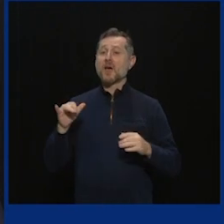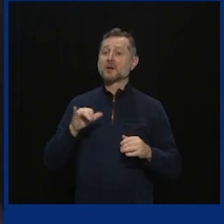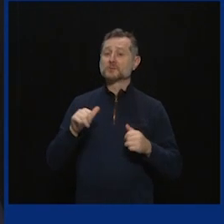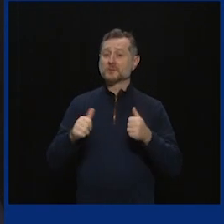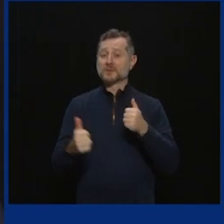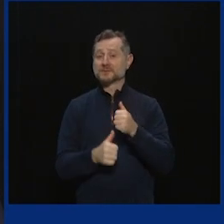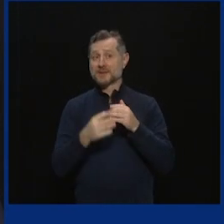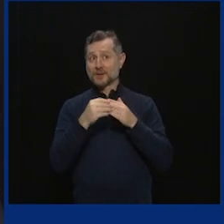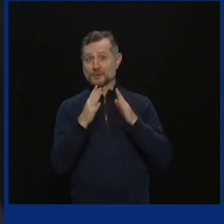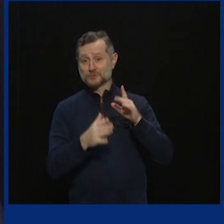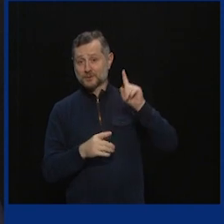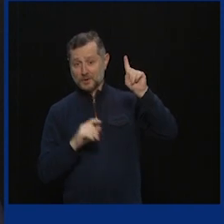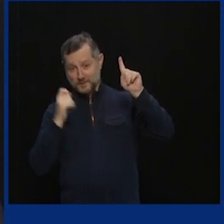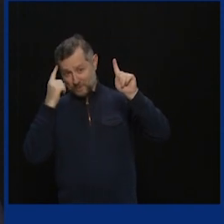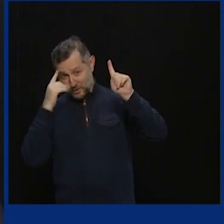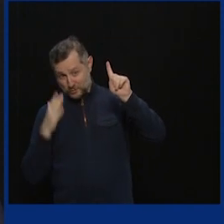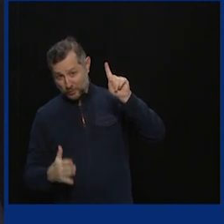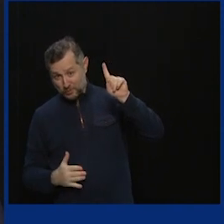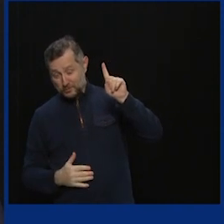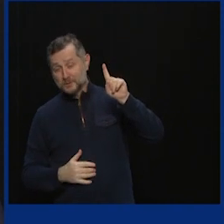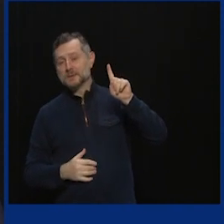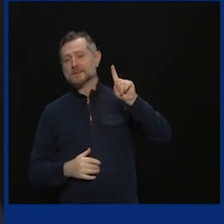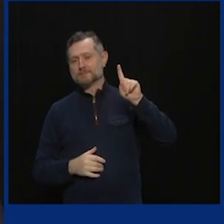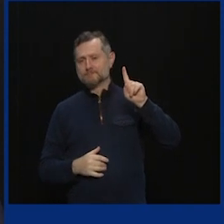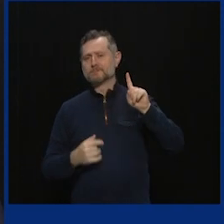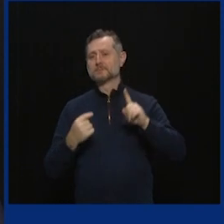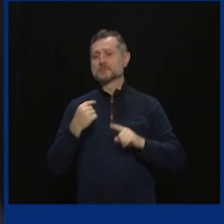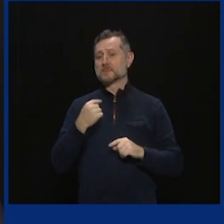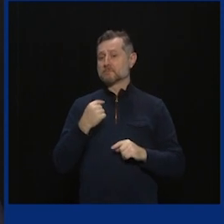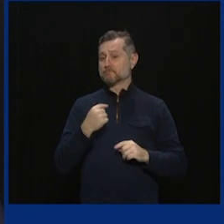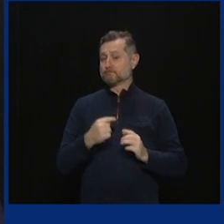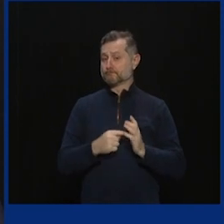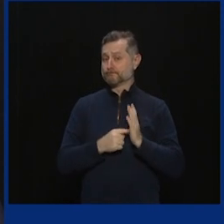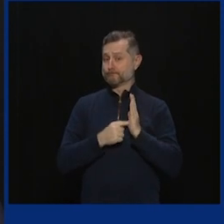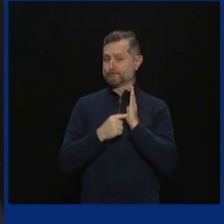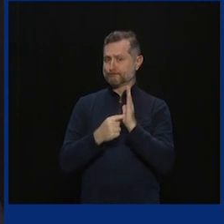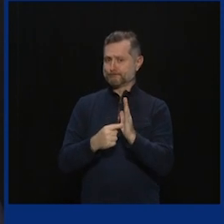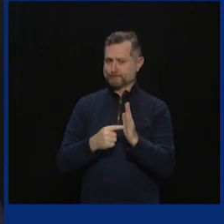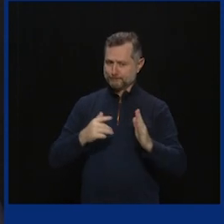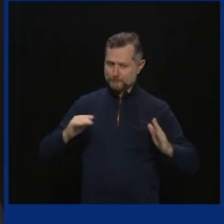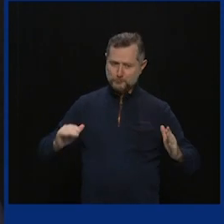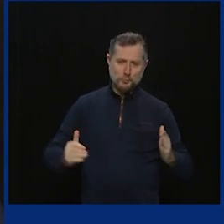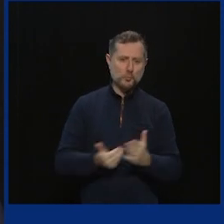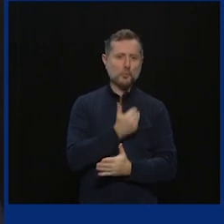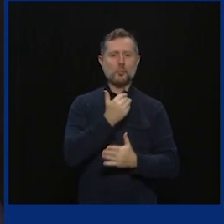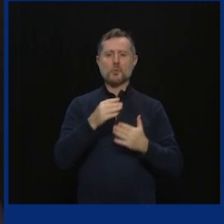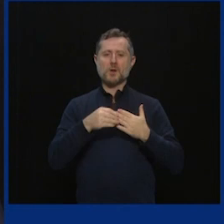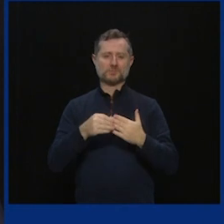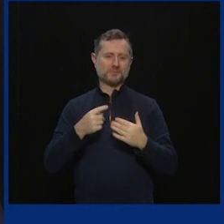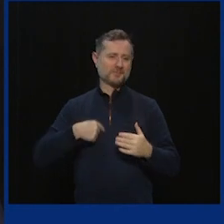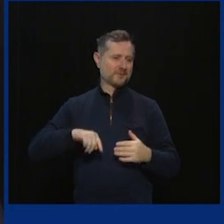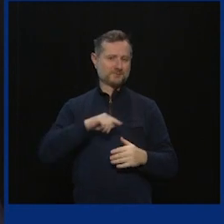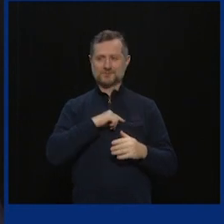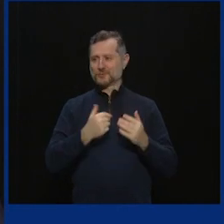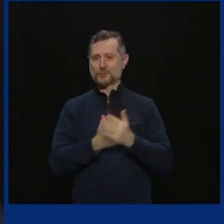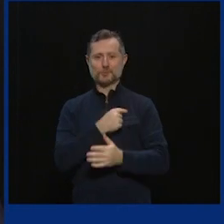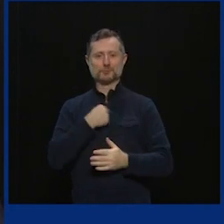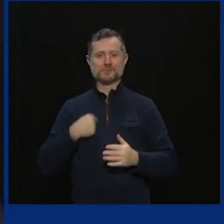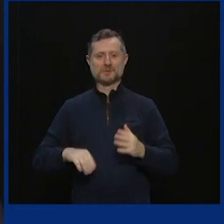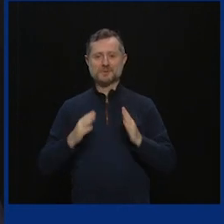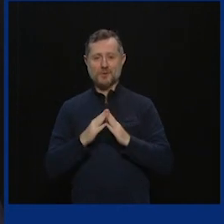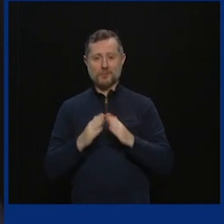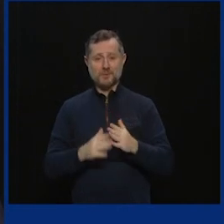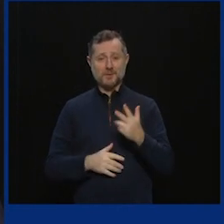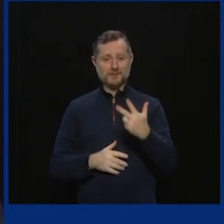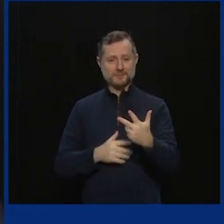represent a new chapter for Chinatown. The three anchor project honors the history while building